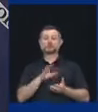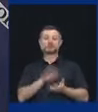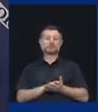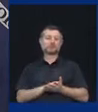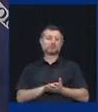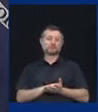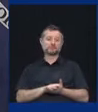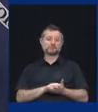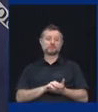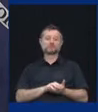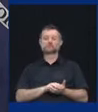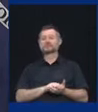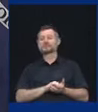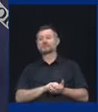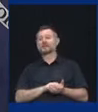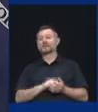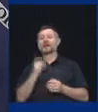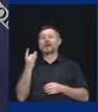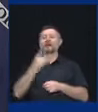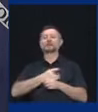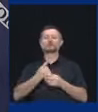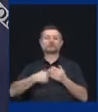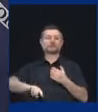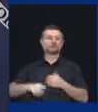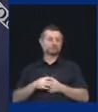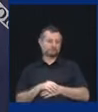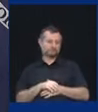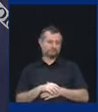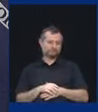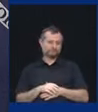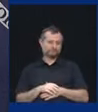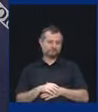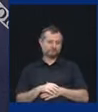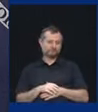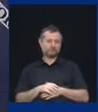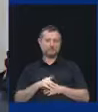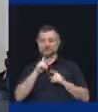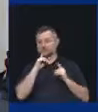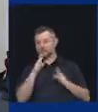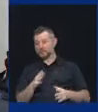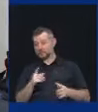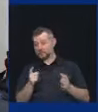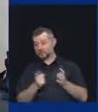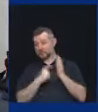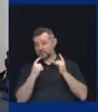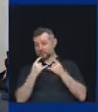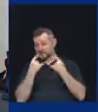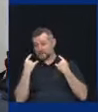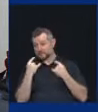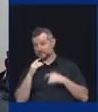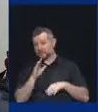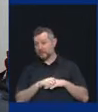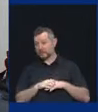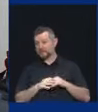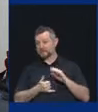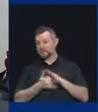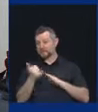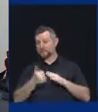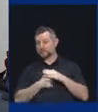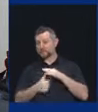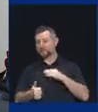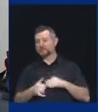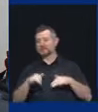8. Days. Will you still require masks on mass transit?